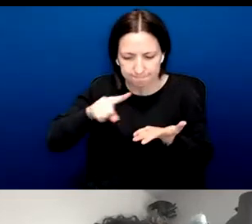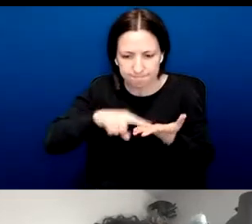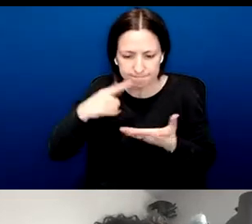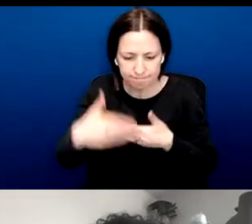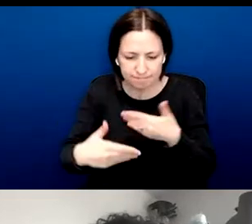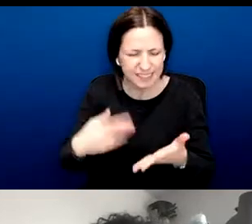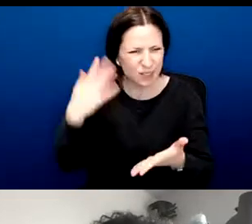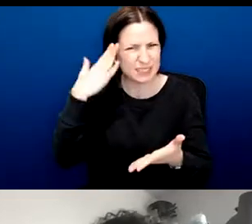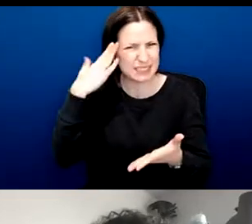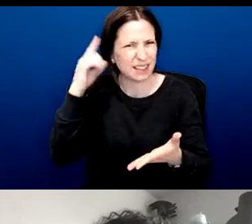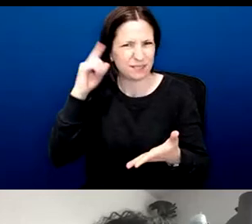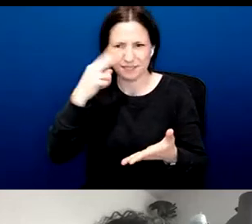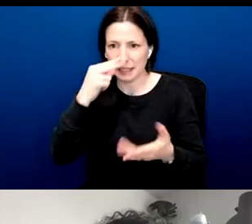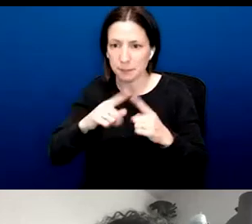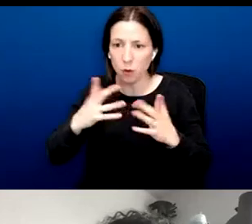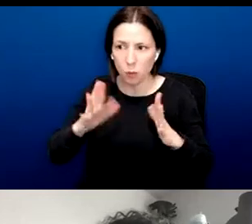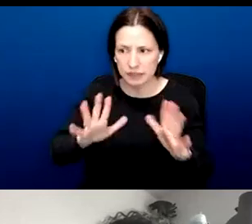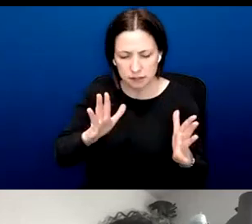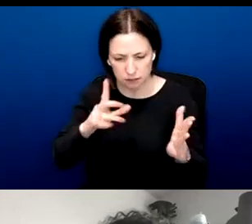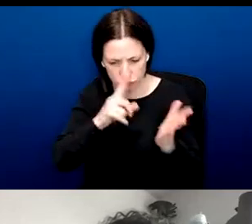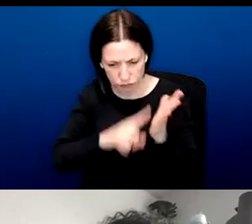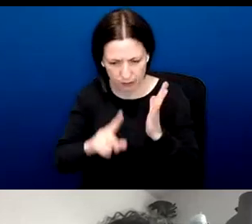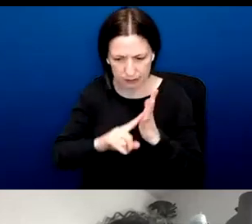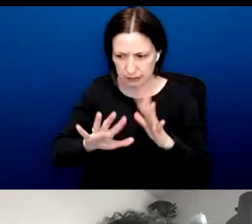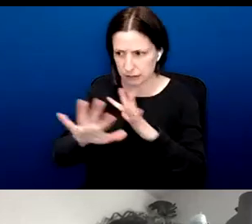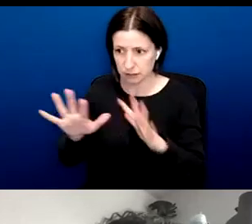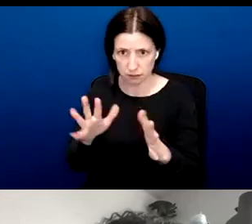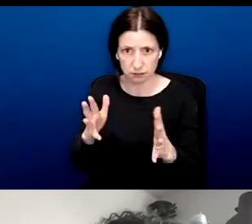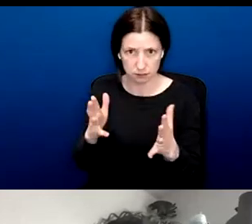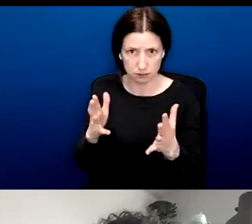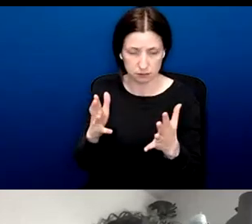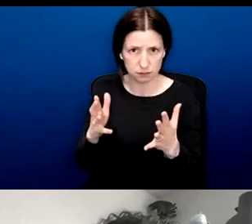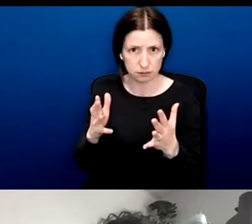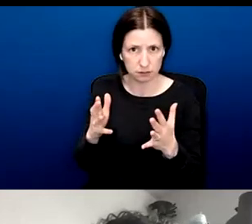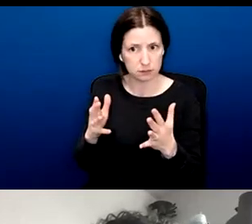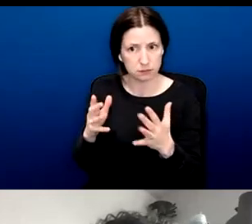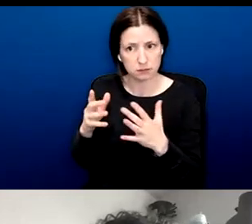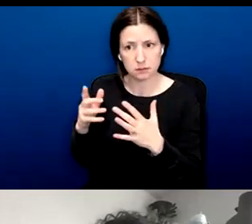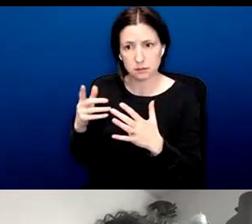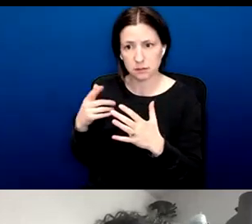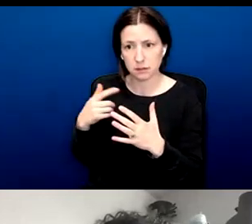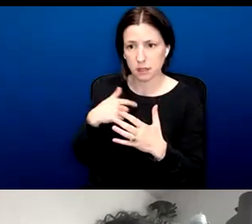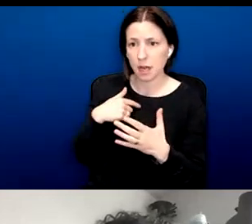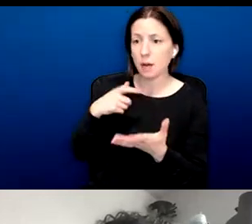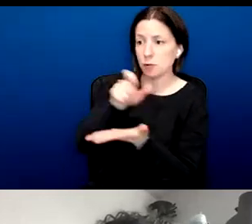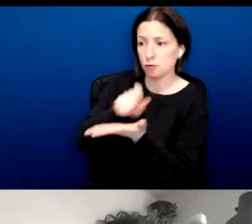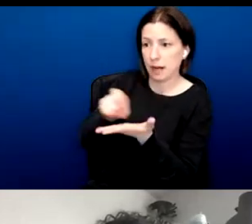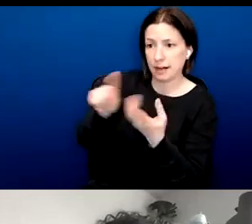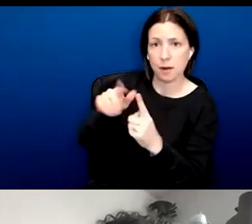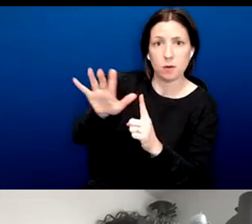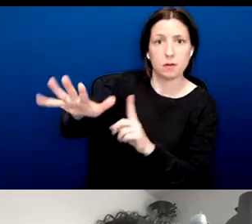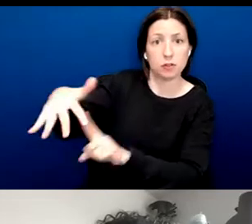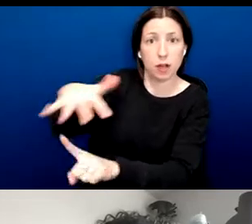lame, but it is a constant checking back with people that I'm writing about the context, and